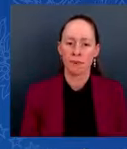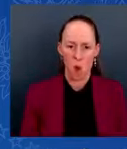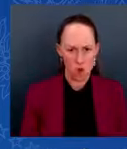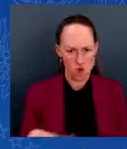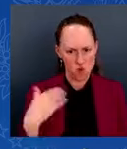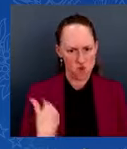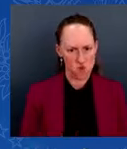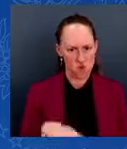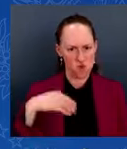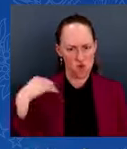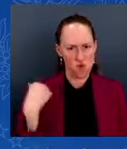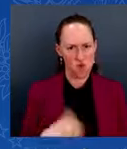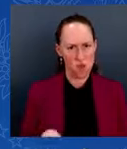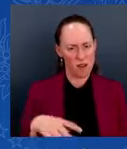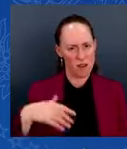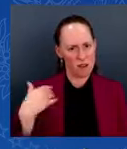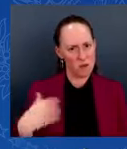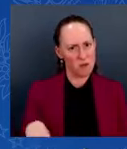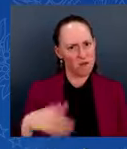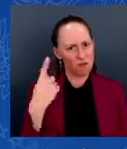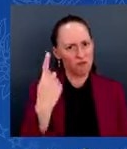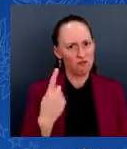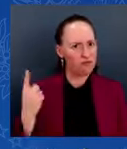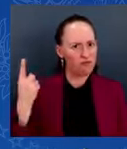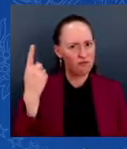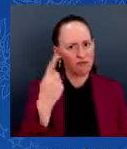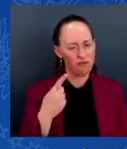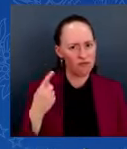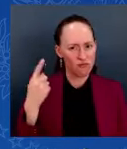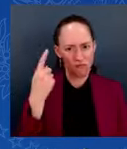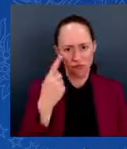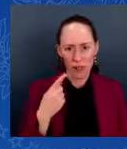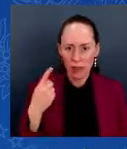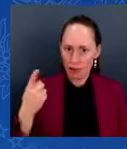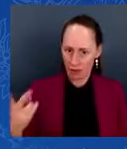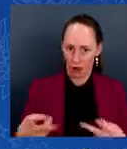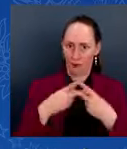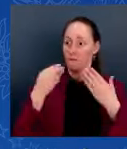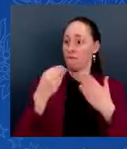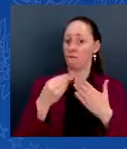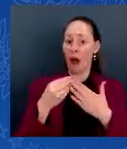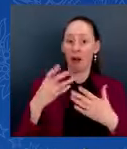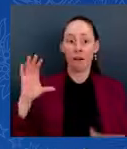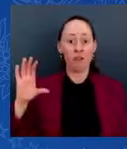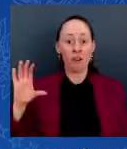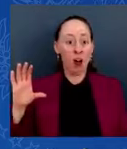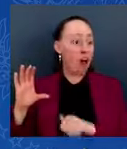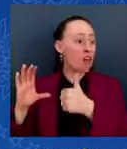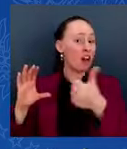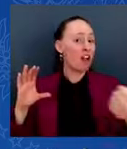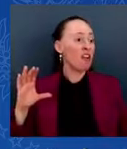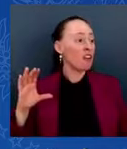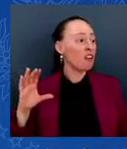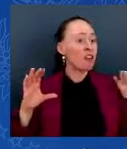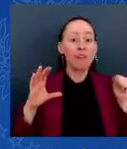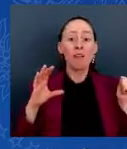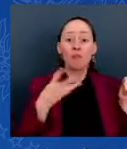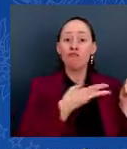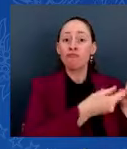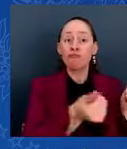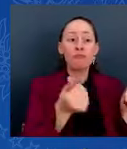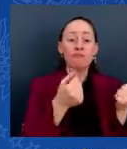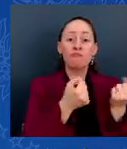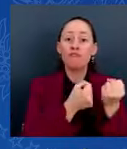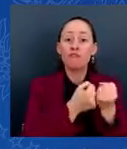But we could do that for child care and health care and so much more. We're just getting started. Under the law I signed, Medicare